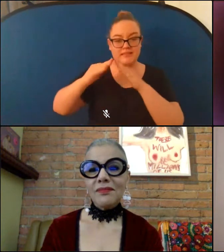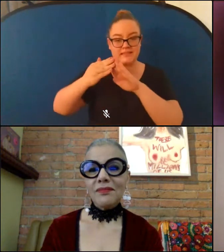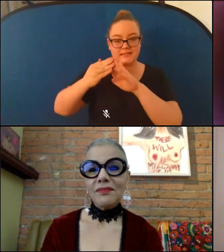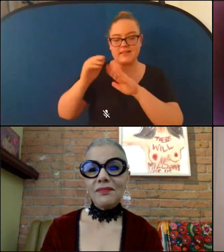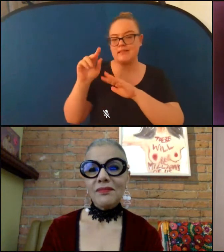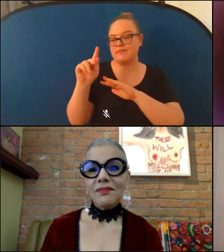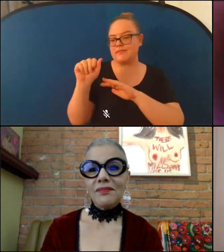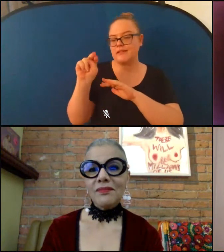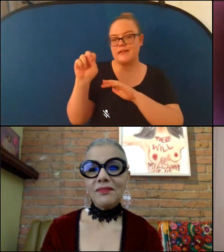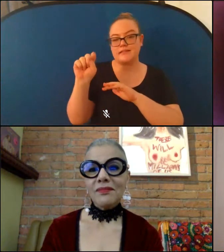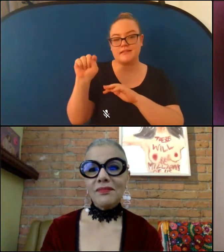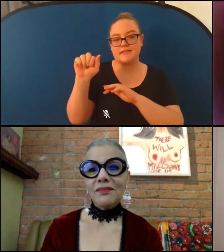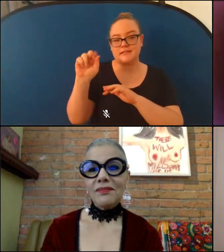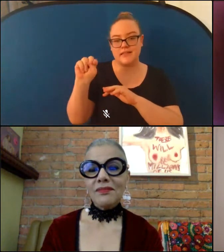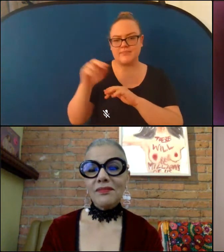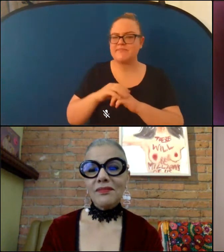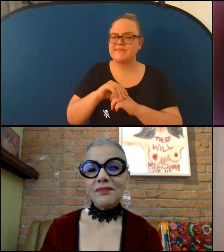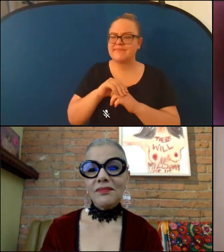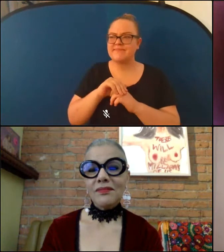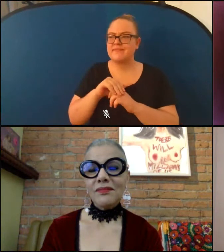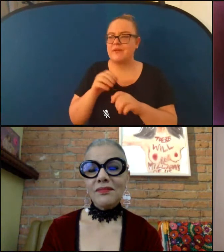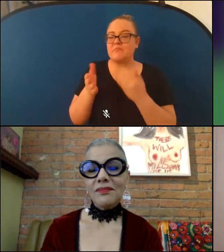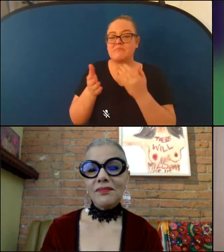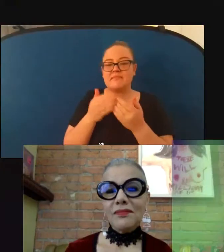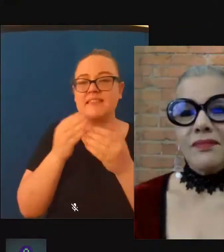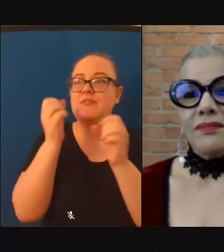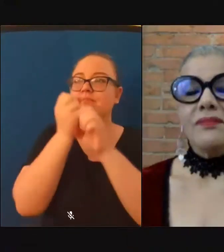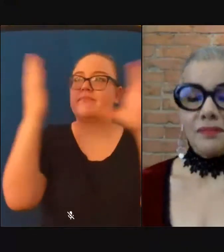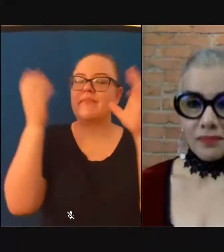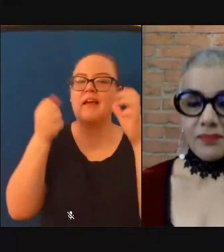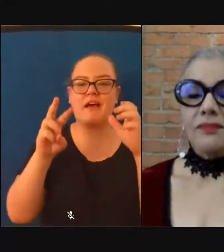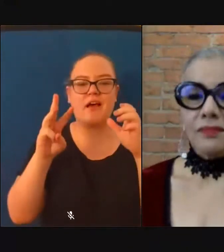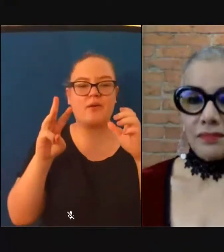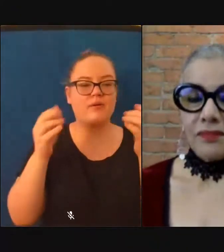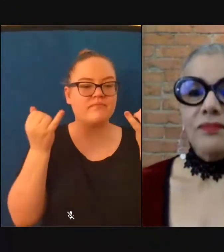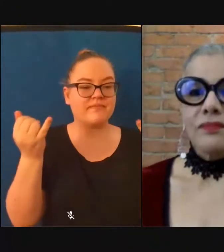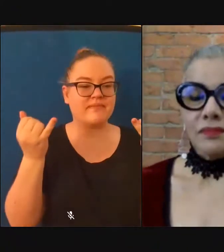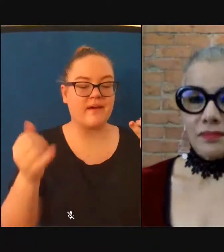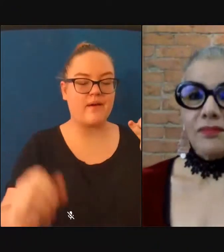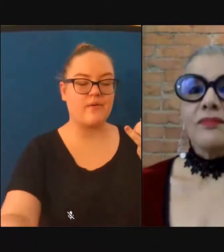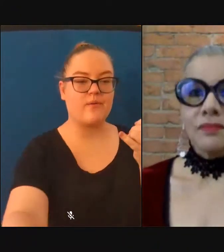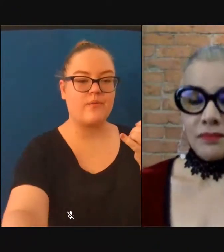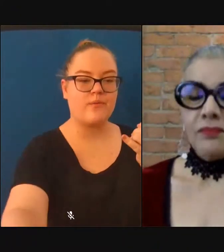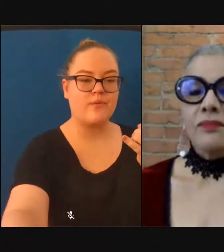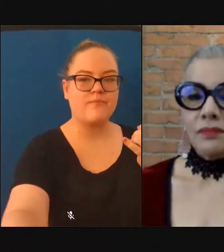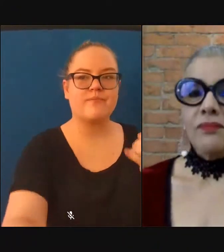you know, it's not hard to imagine how contemporary Islamophobia, how contemporary phobia of migrants